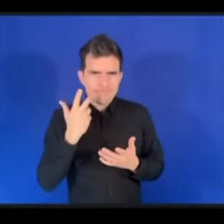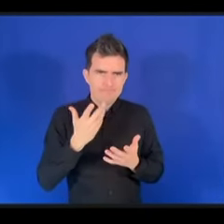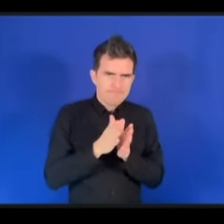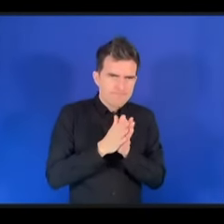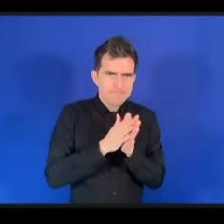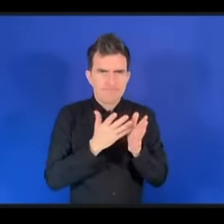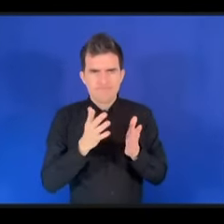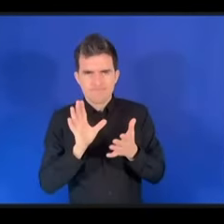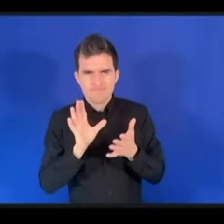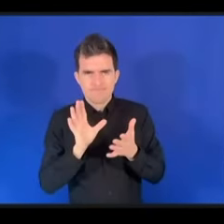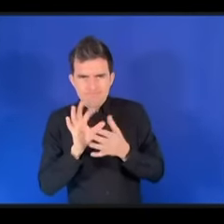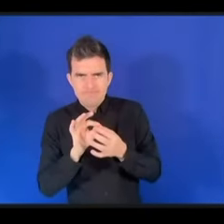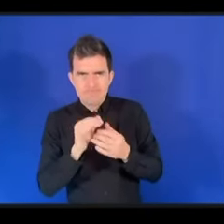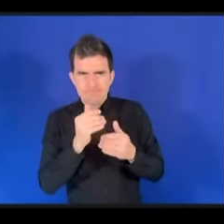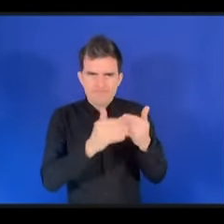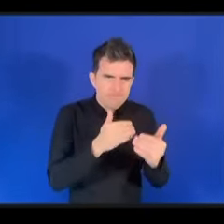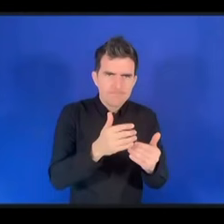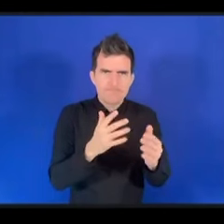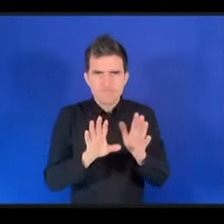contribute to the development of the